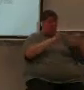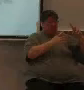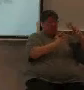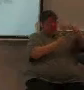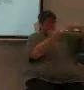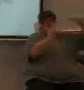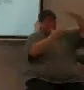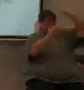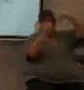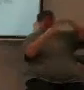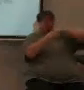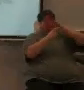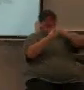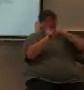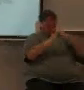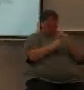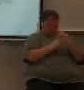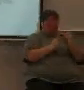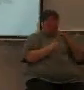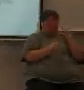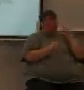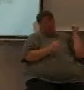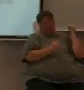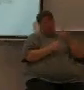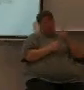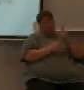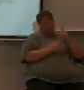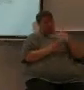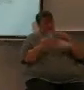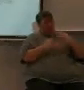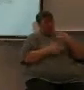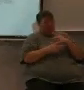is a very difficult task.